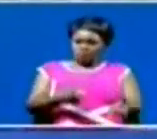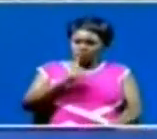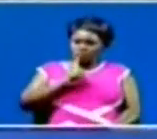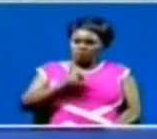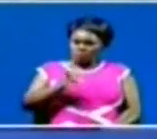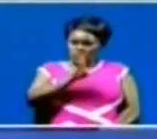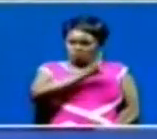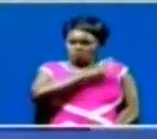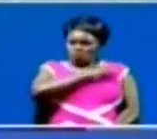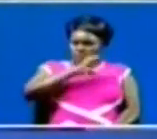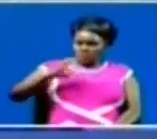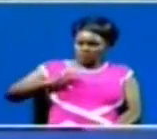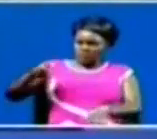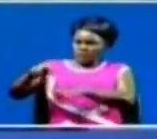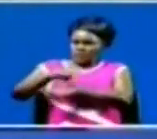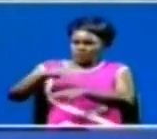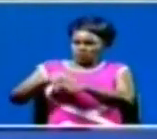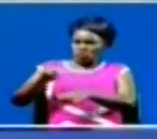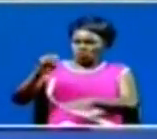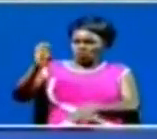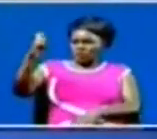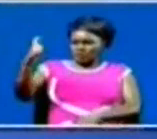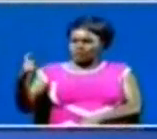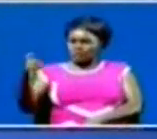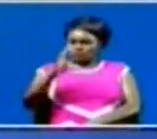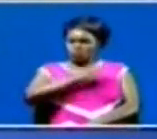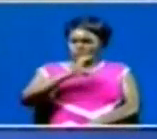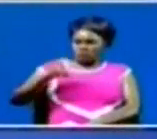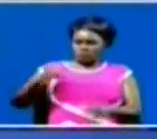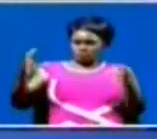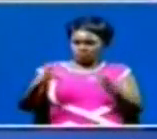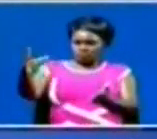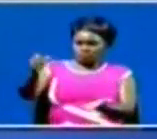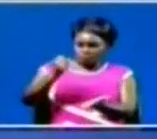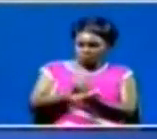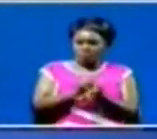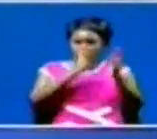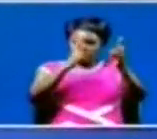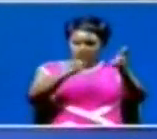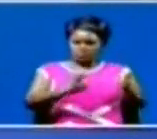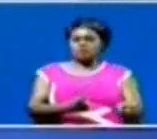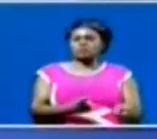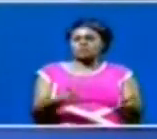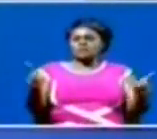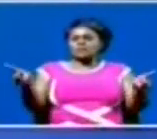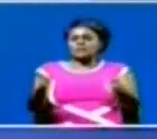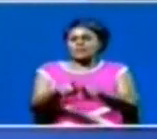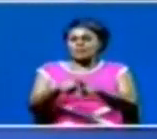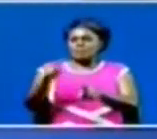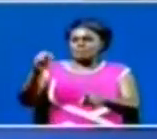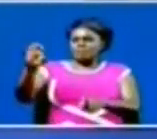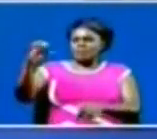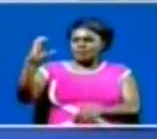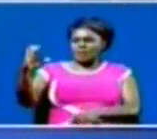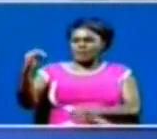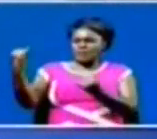committee, the National Executive Council of the party has adopted the report, and the NEC shall